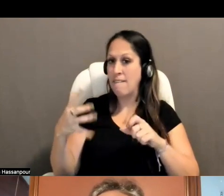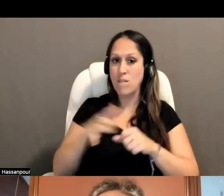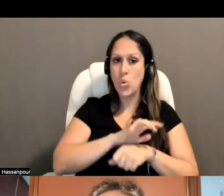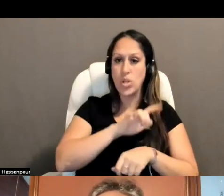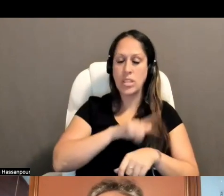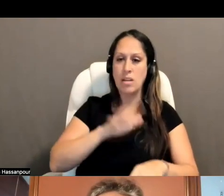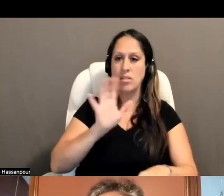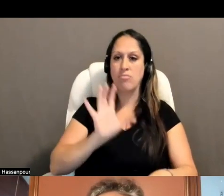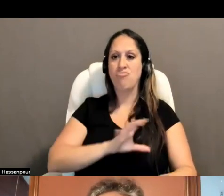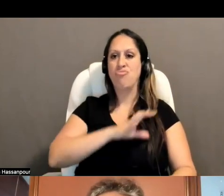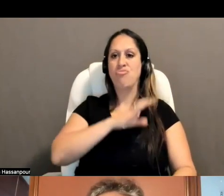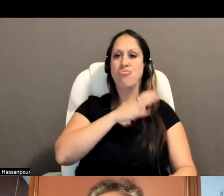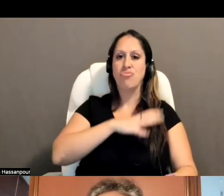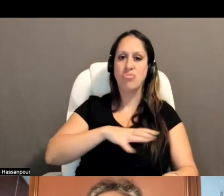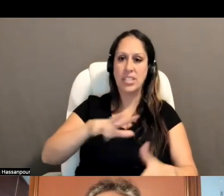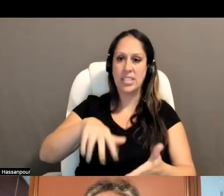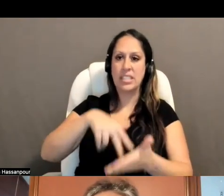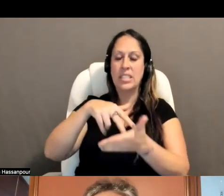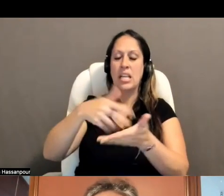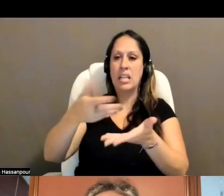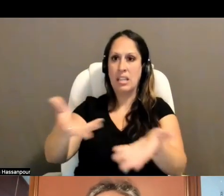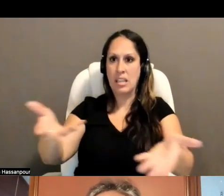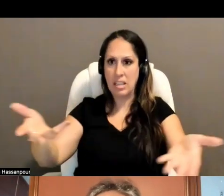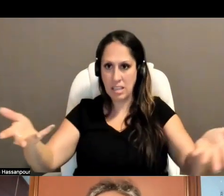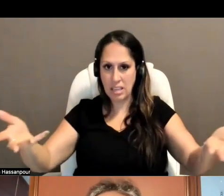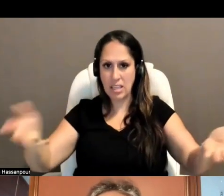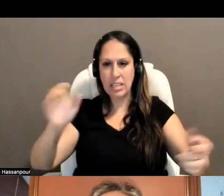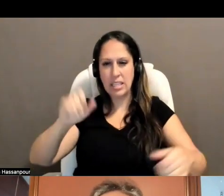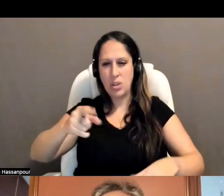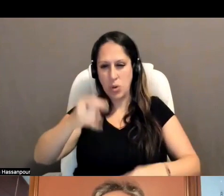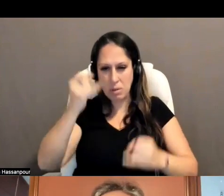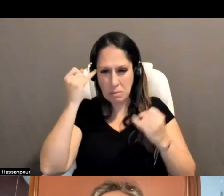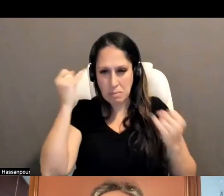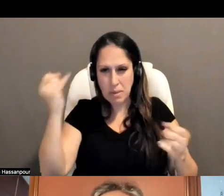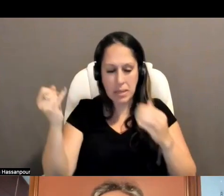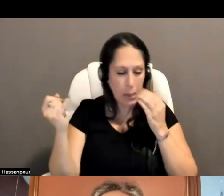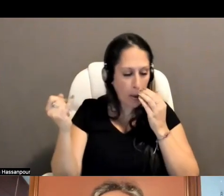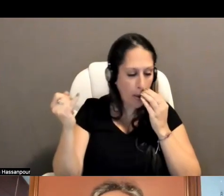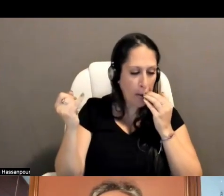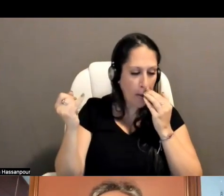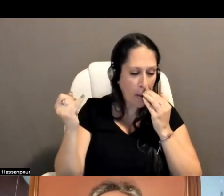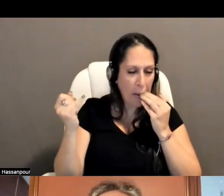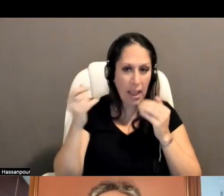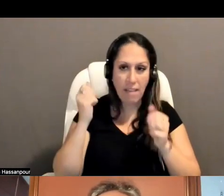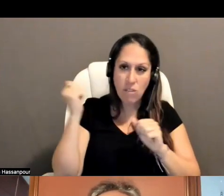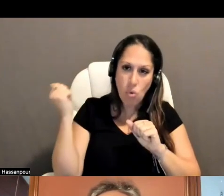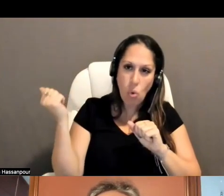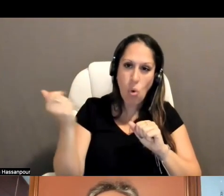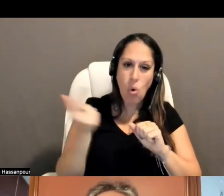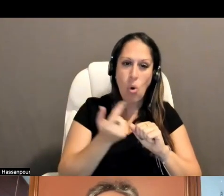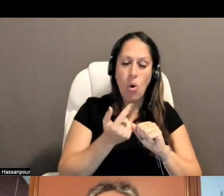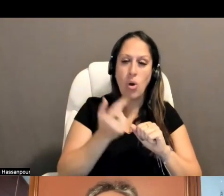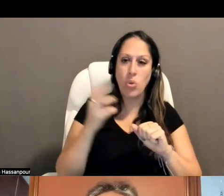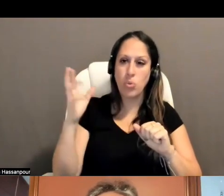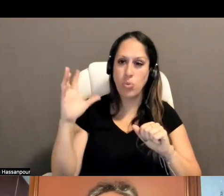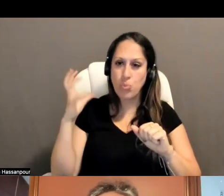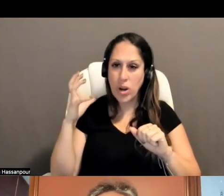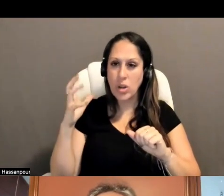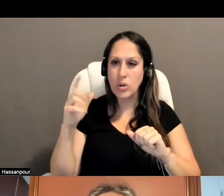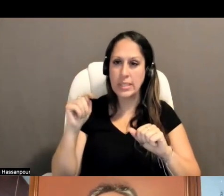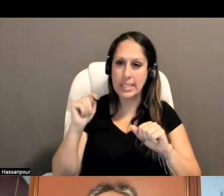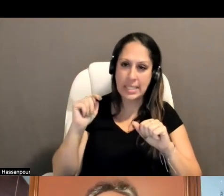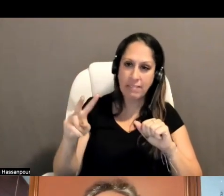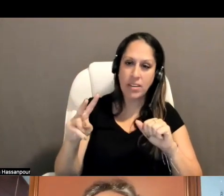orchestras at their disposal. I mean, can you imagine if all the radio and TV stations